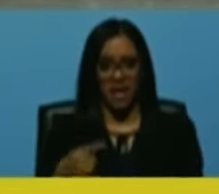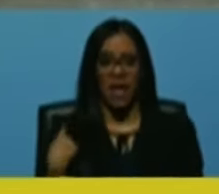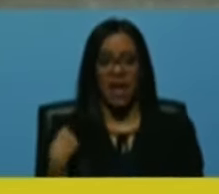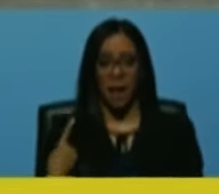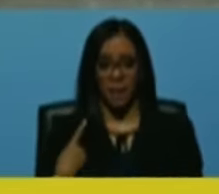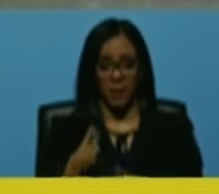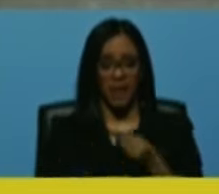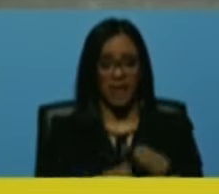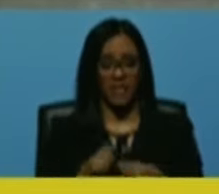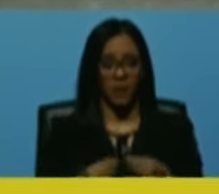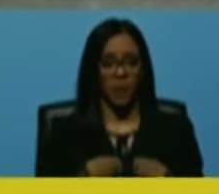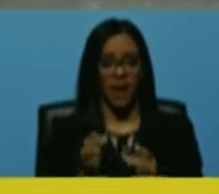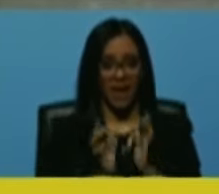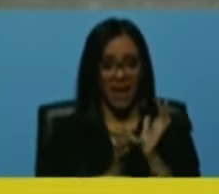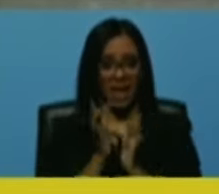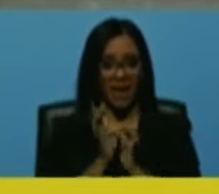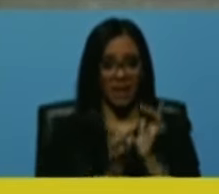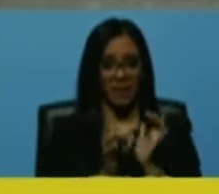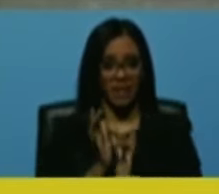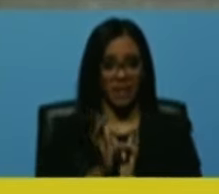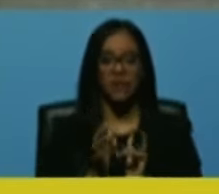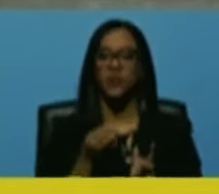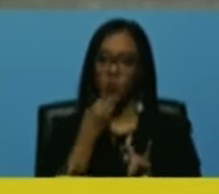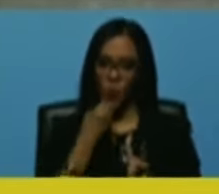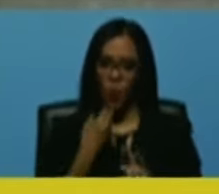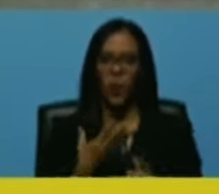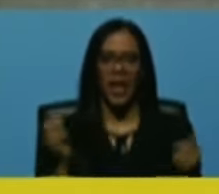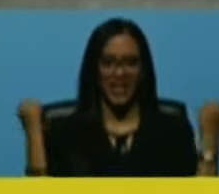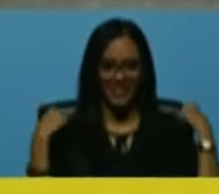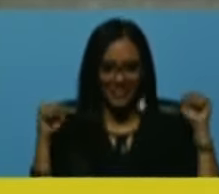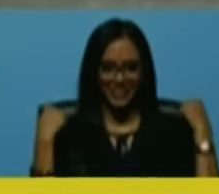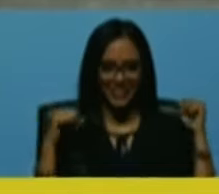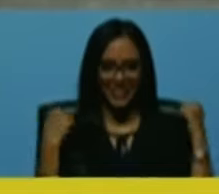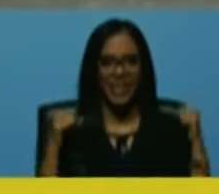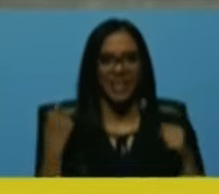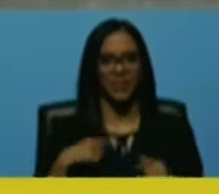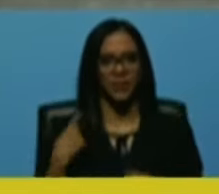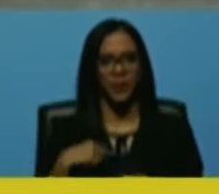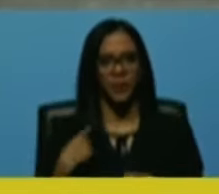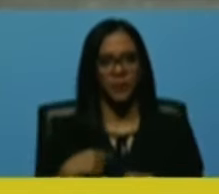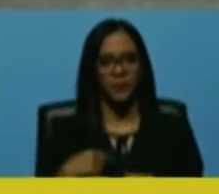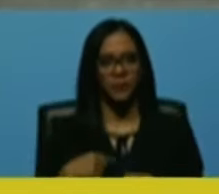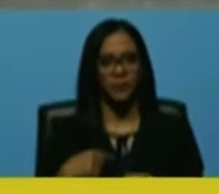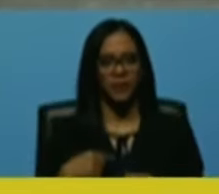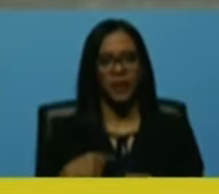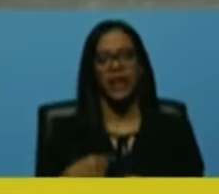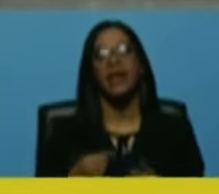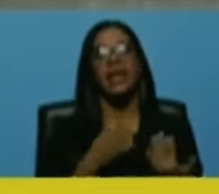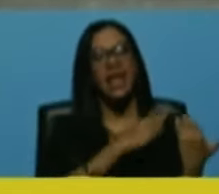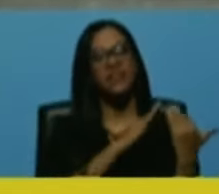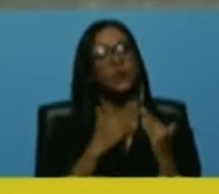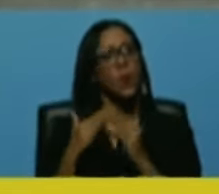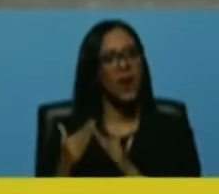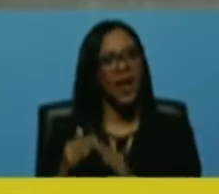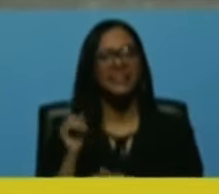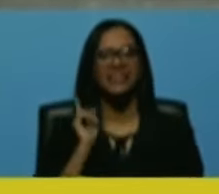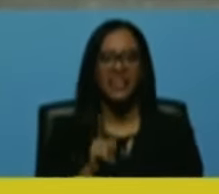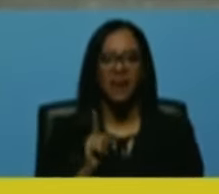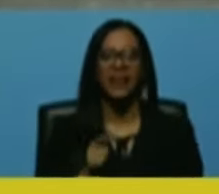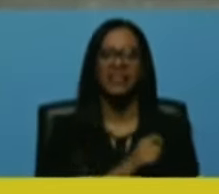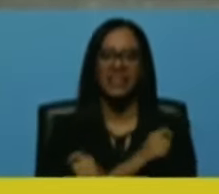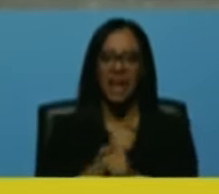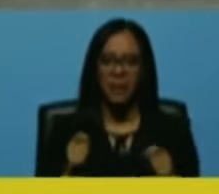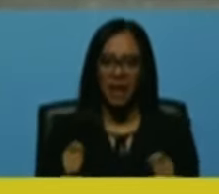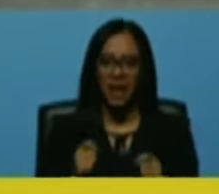The first one was in April. It was a test. It was a success that we had. And the community should